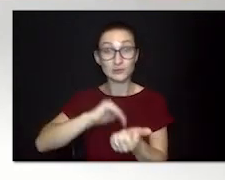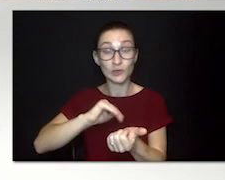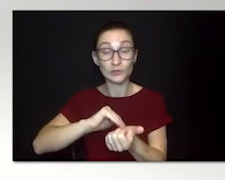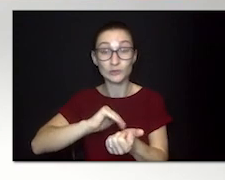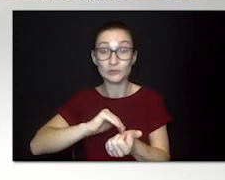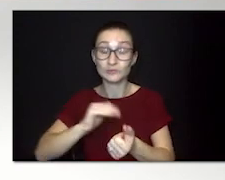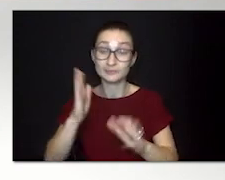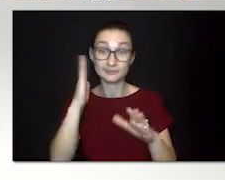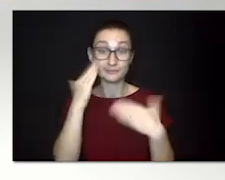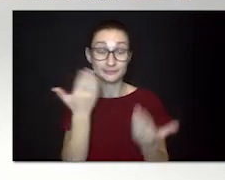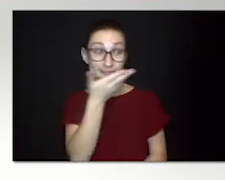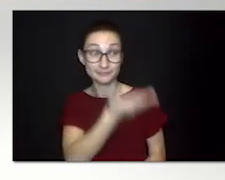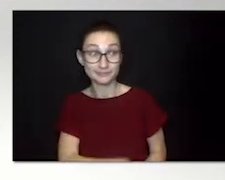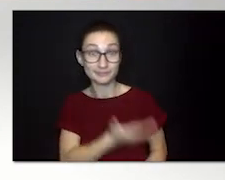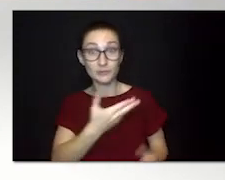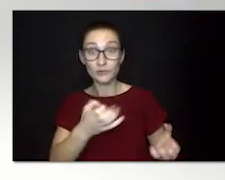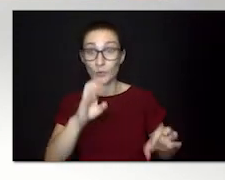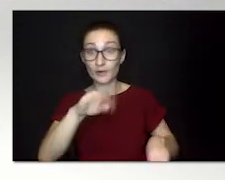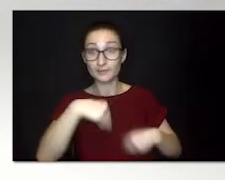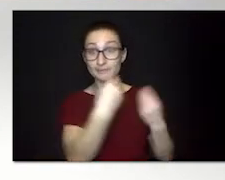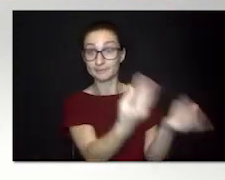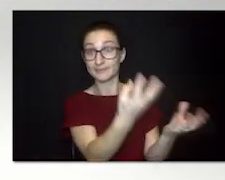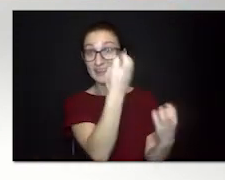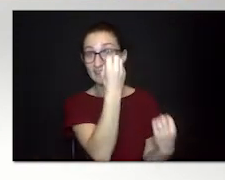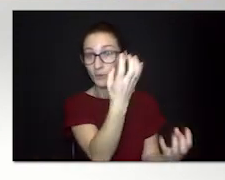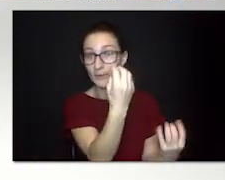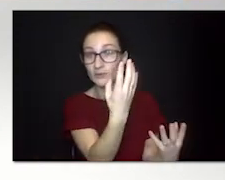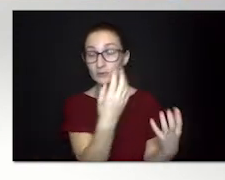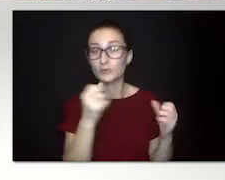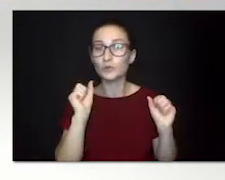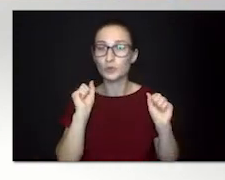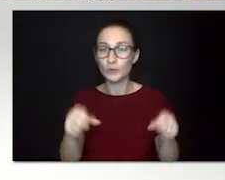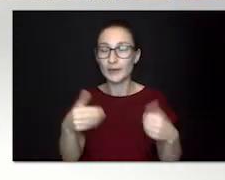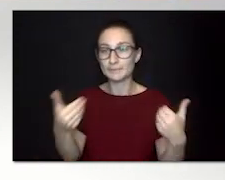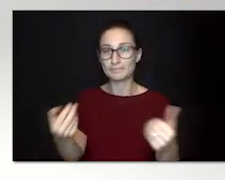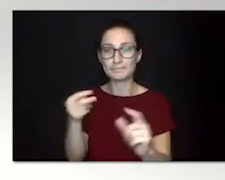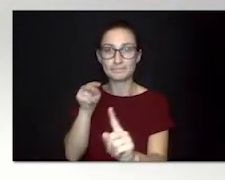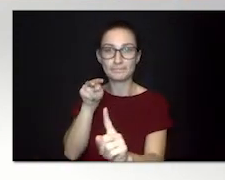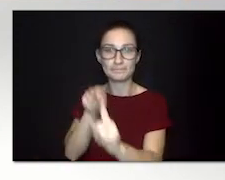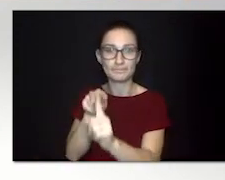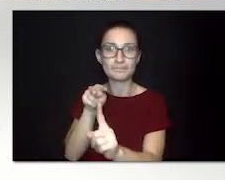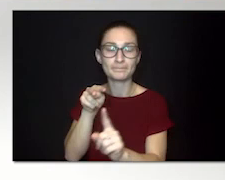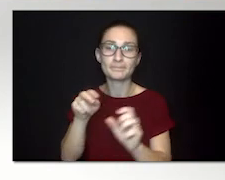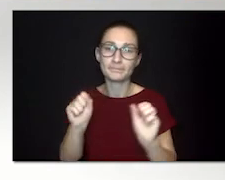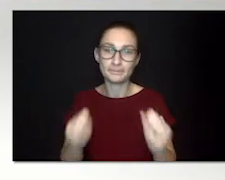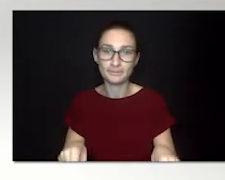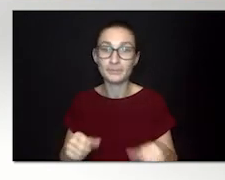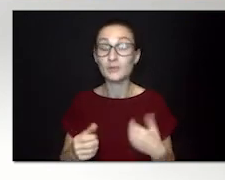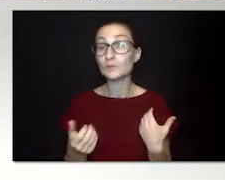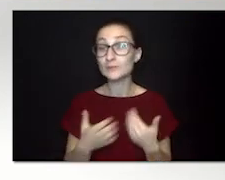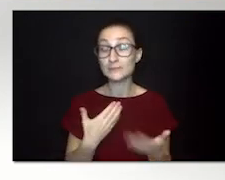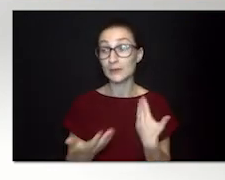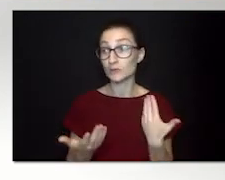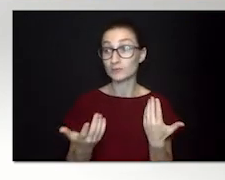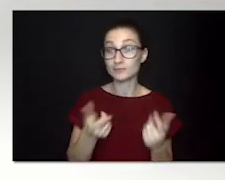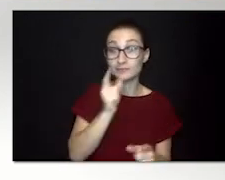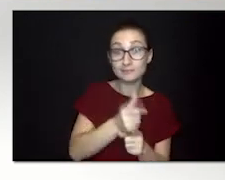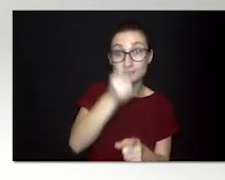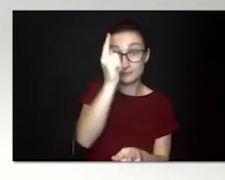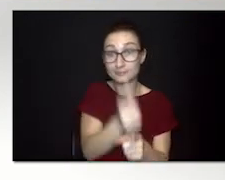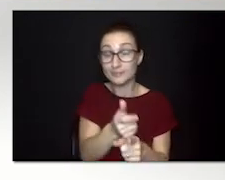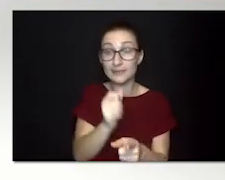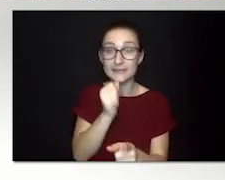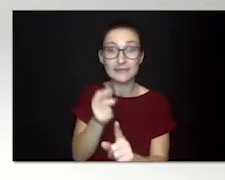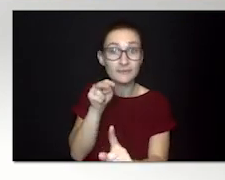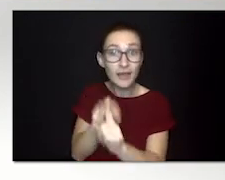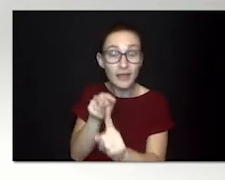out any information, at that point in time, they could seek guardian advocacy. So it doesn't matter that the parents didn't seek it. It doesn't matter that the sibling didn't